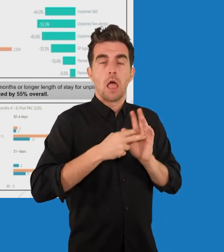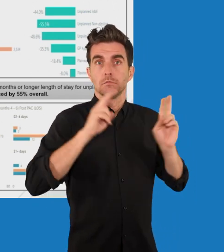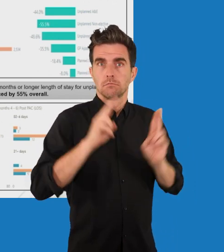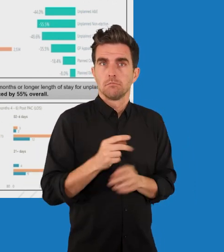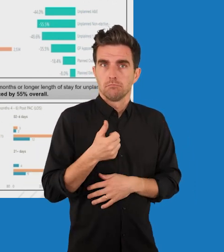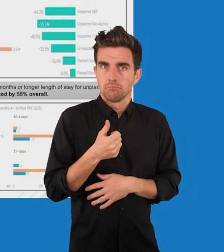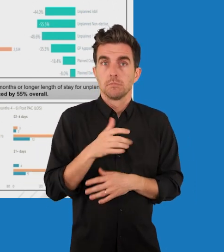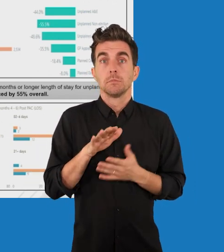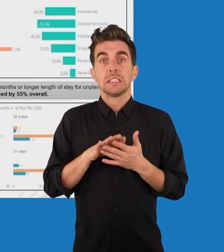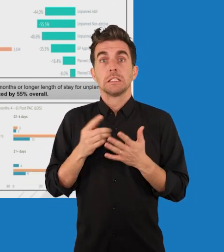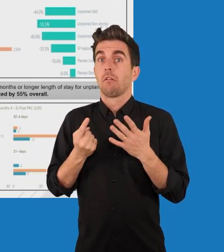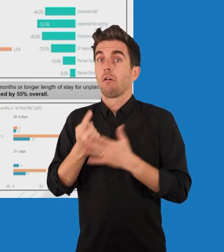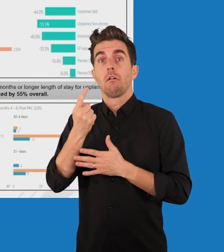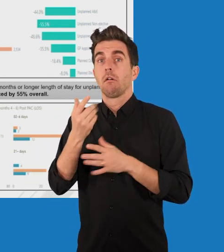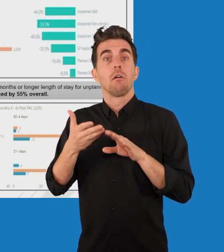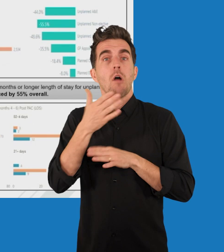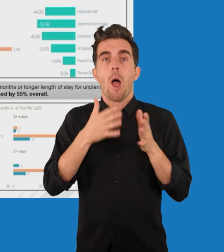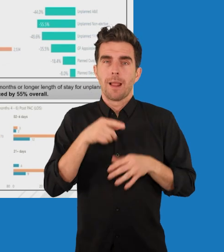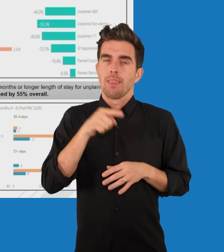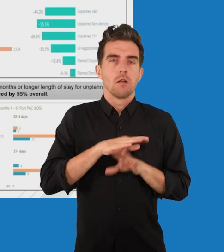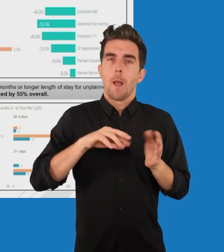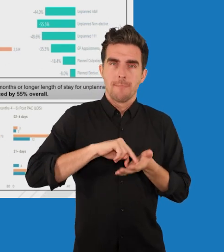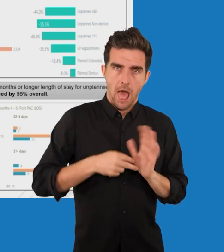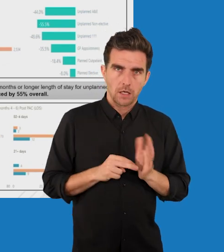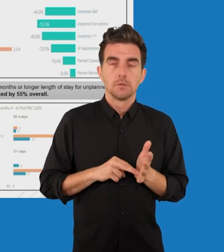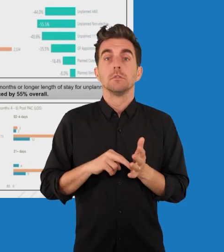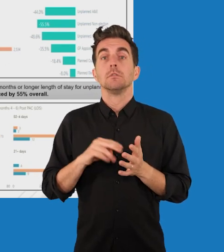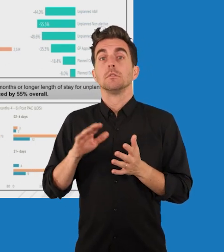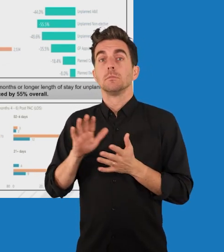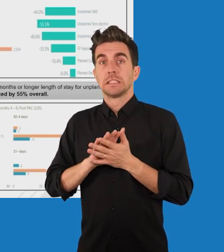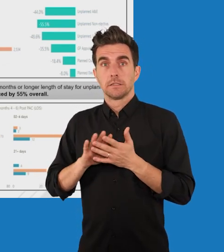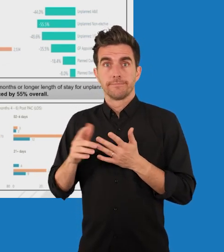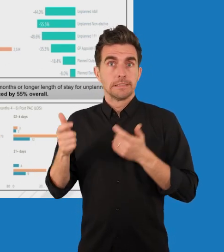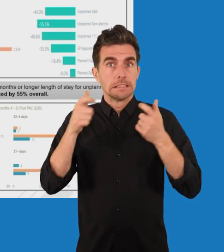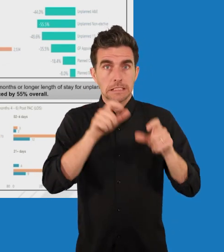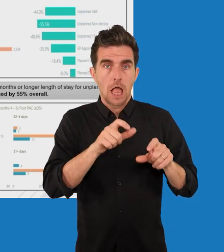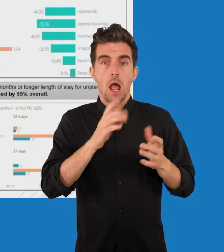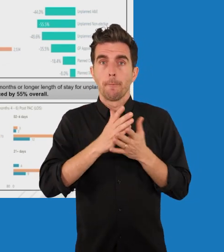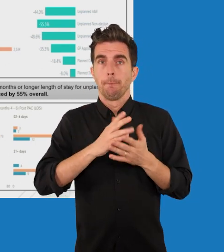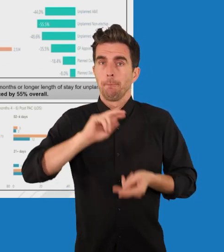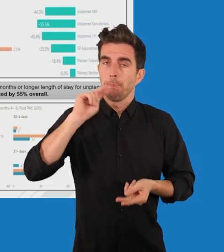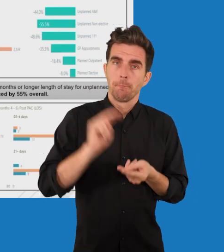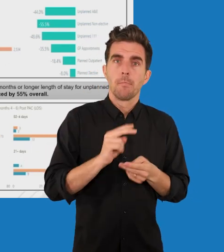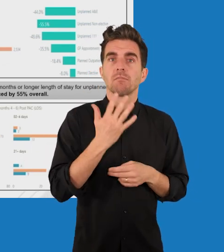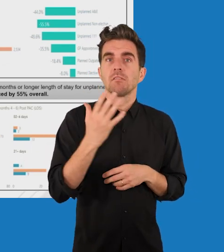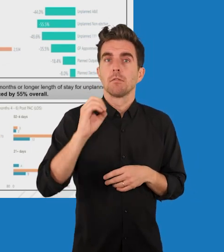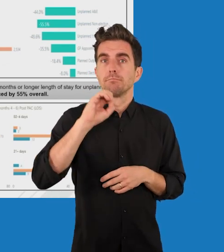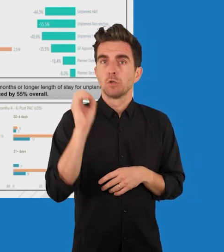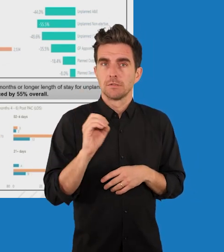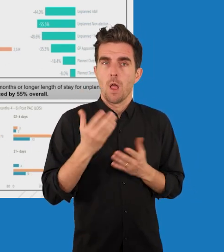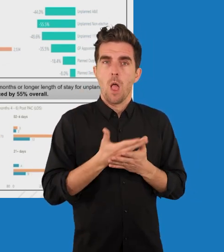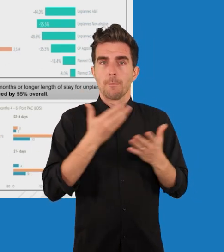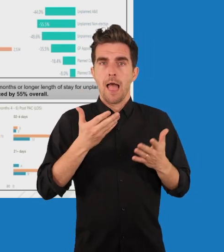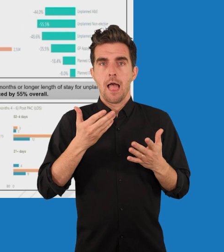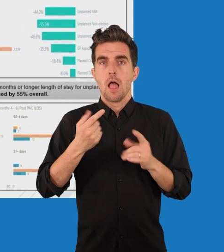months or longer and they were admitted to hospital in an unplanned way, their length of stay had reduced by